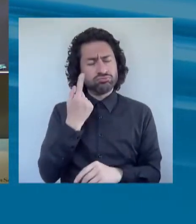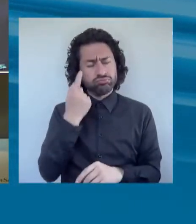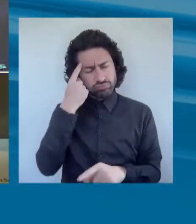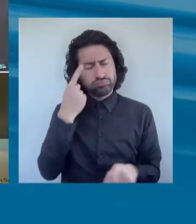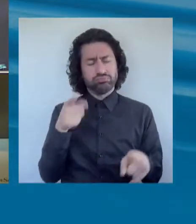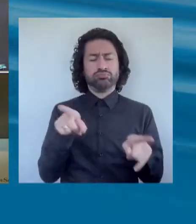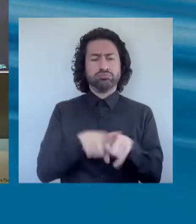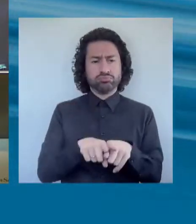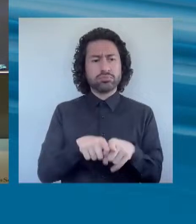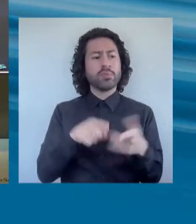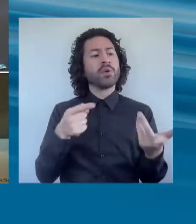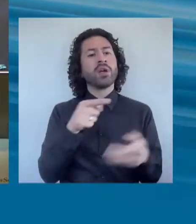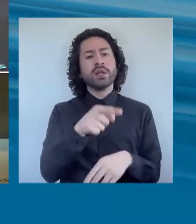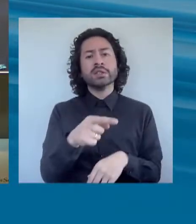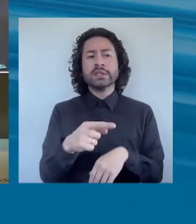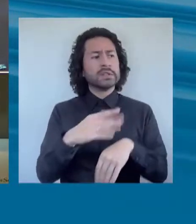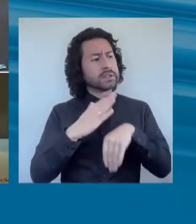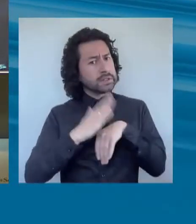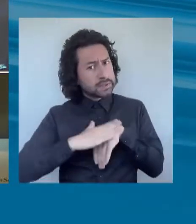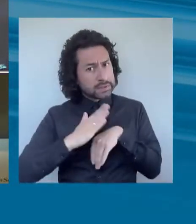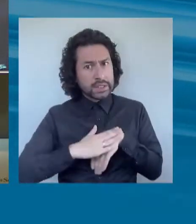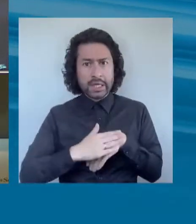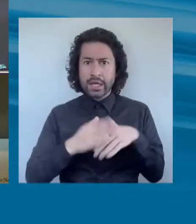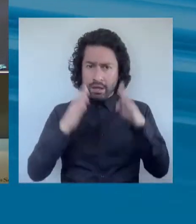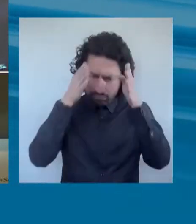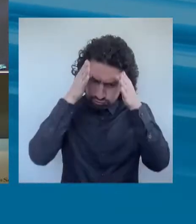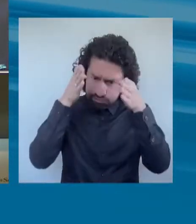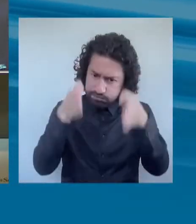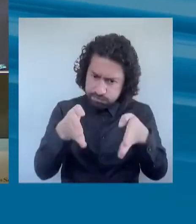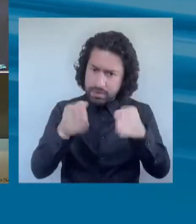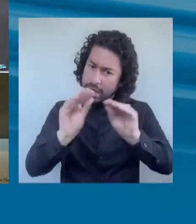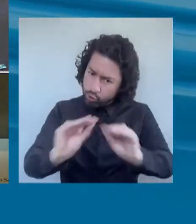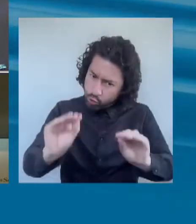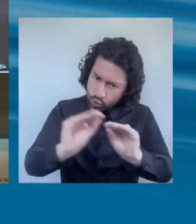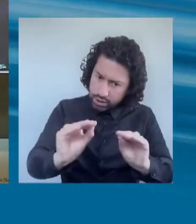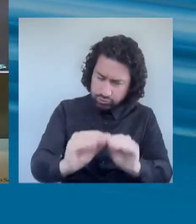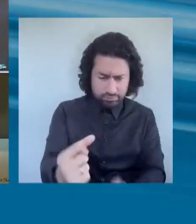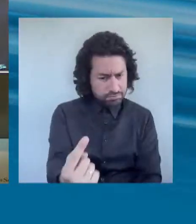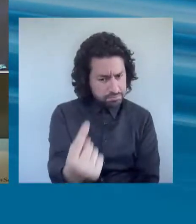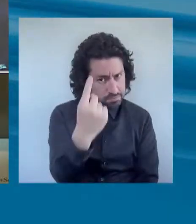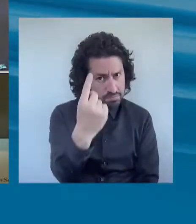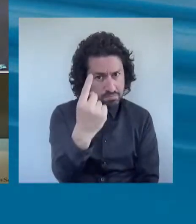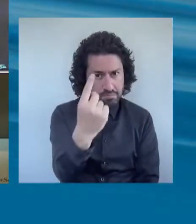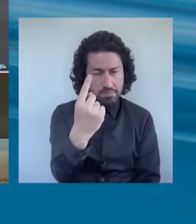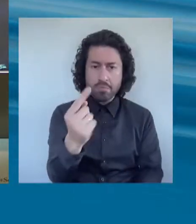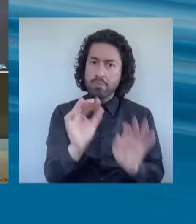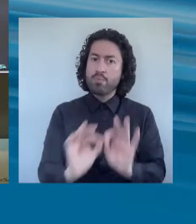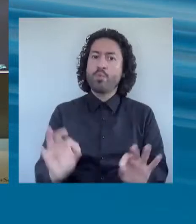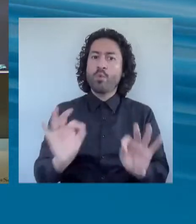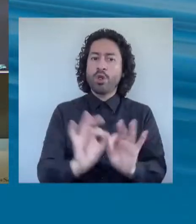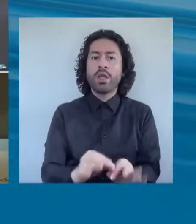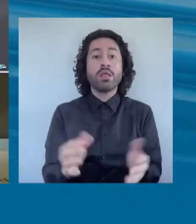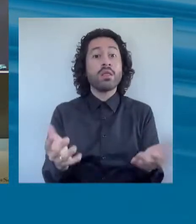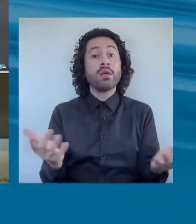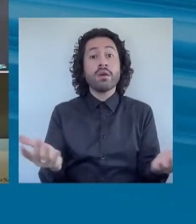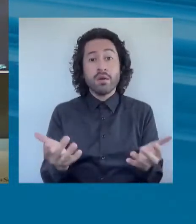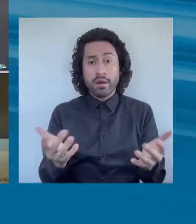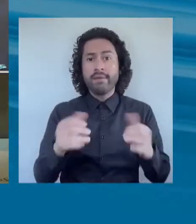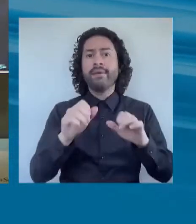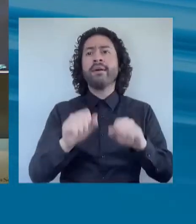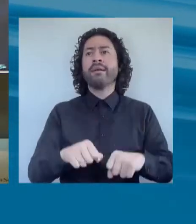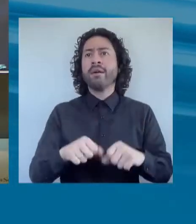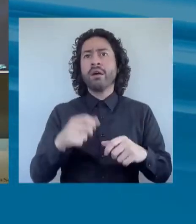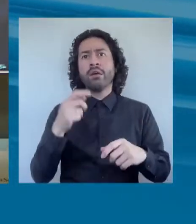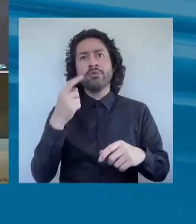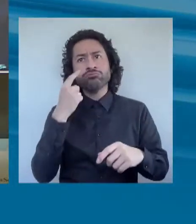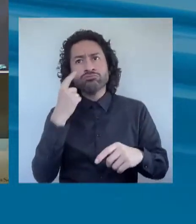call to place education at the core of the priorities and to move towards